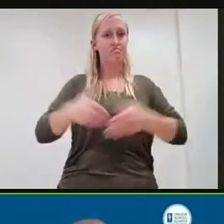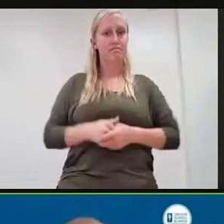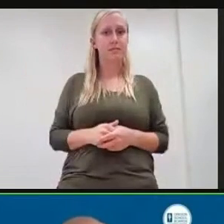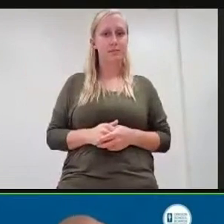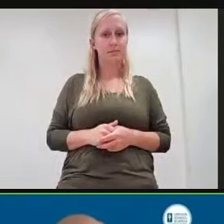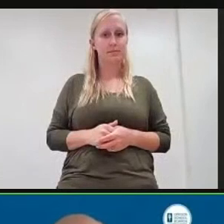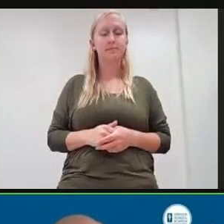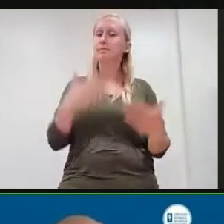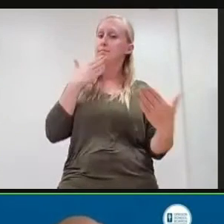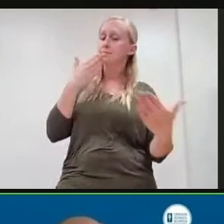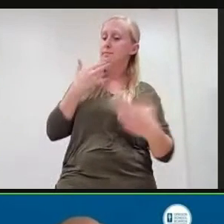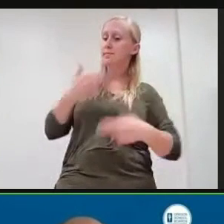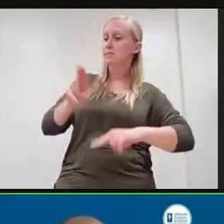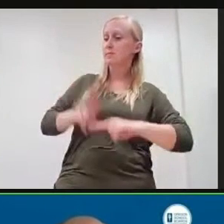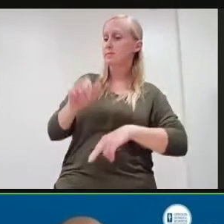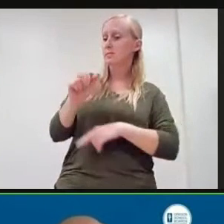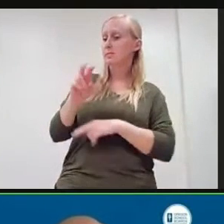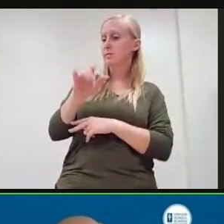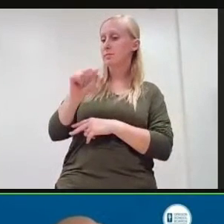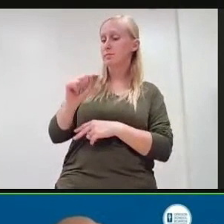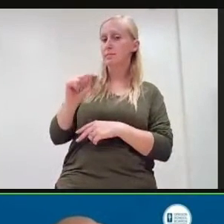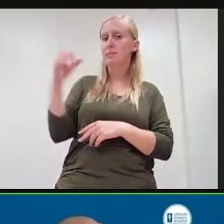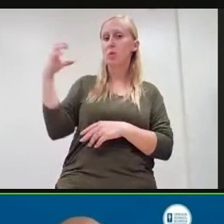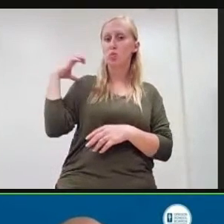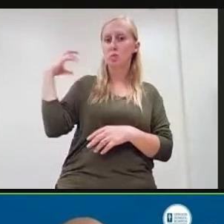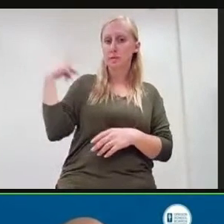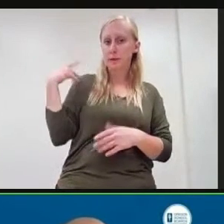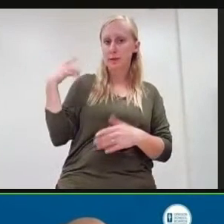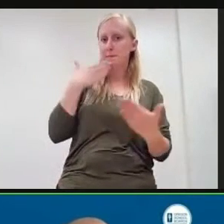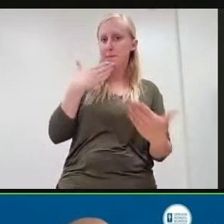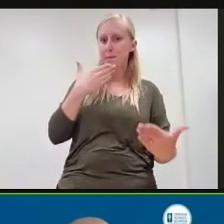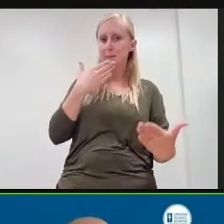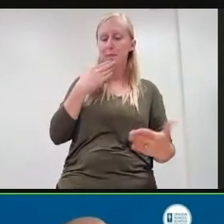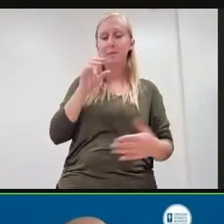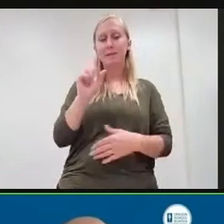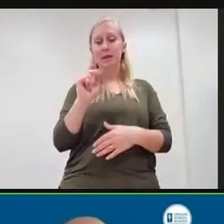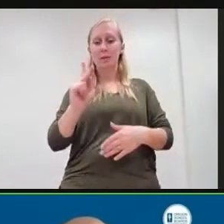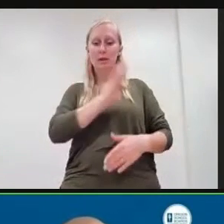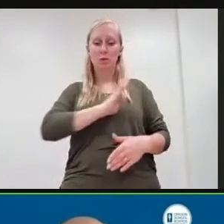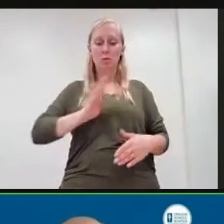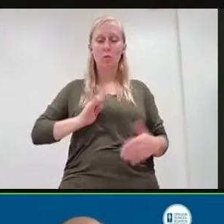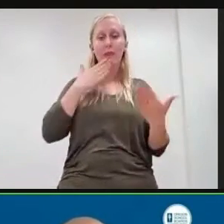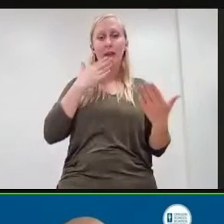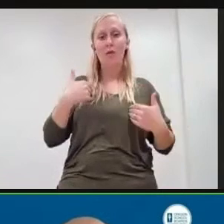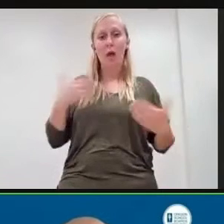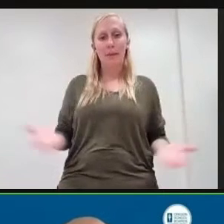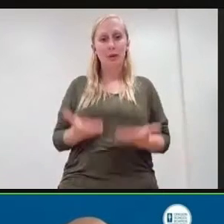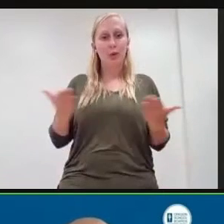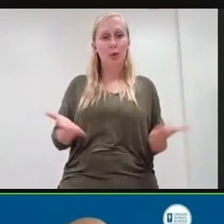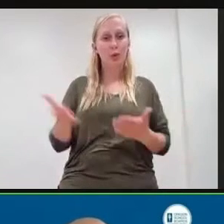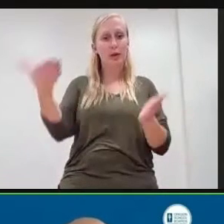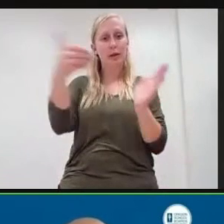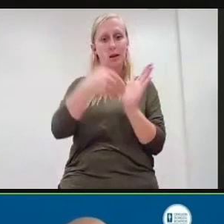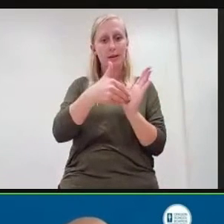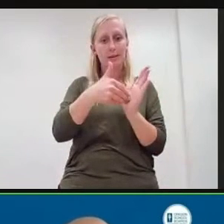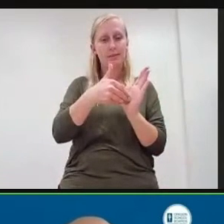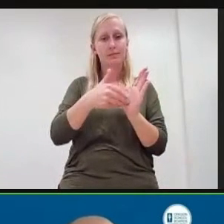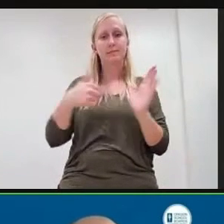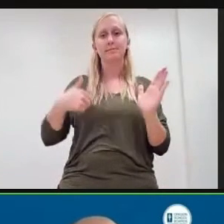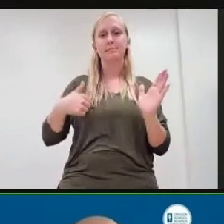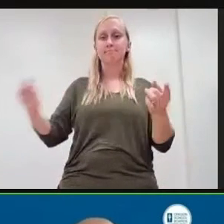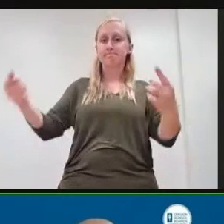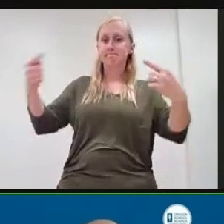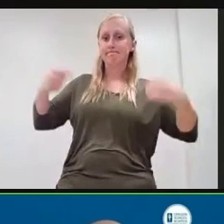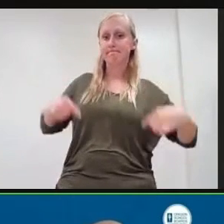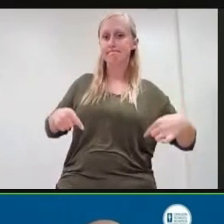right. Thank you, Chair Avila, Superintendent Perry, Salem-Keizer Board. Thank you for having me back again. I came